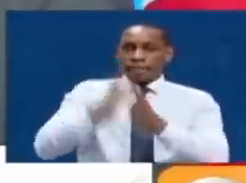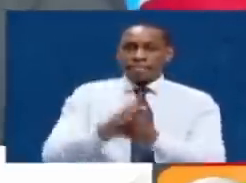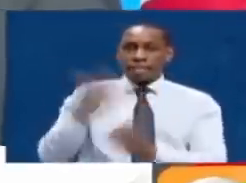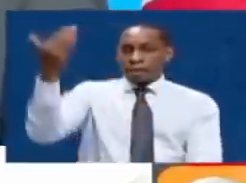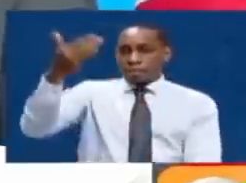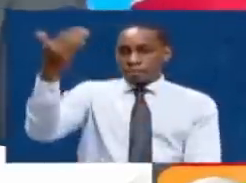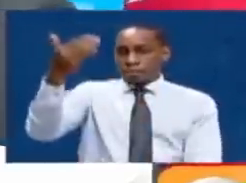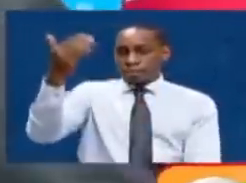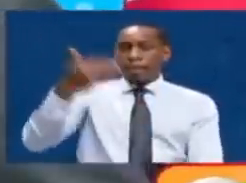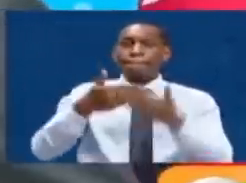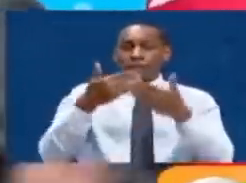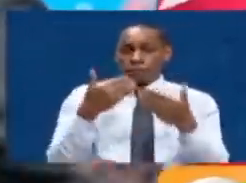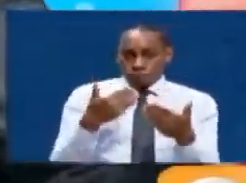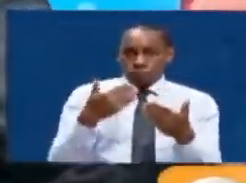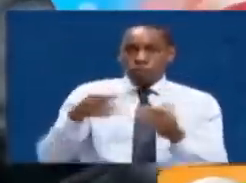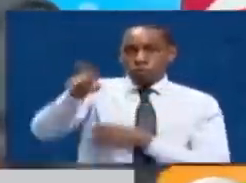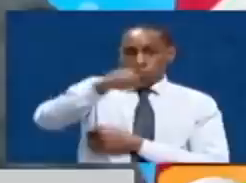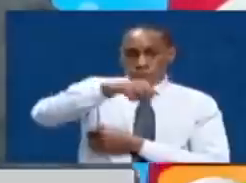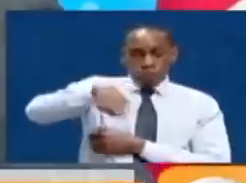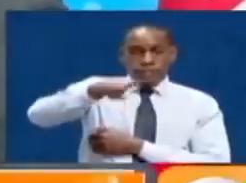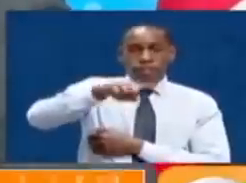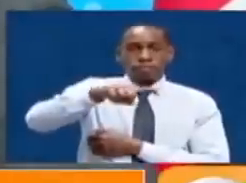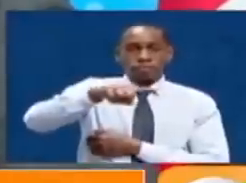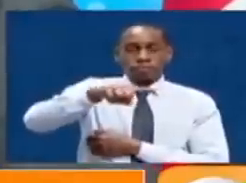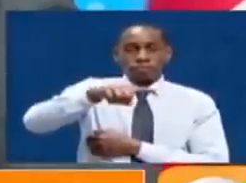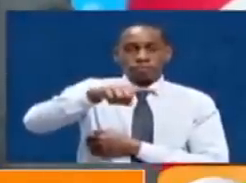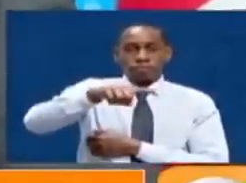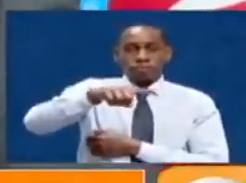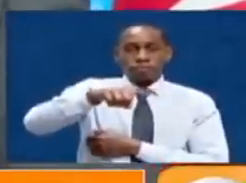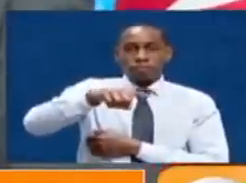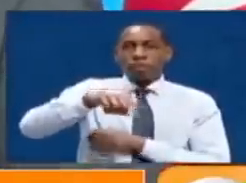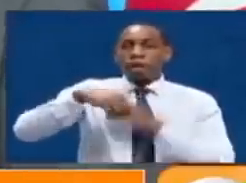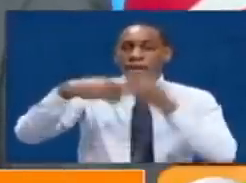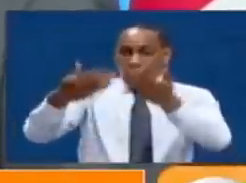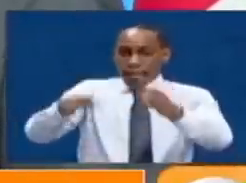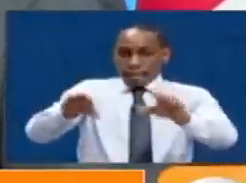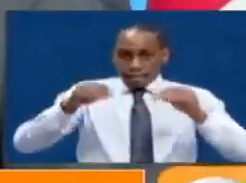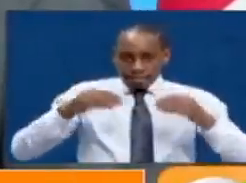remarks before we are going to very humbly